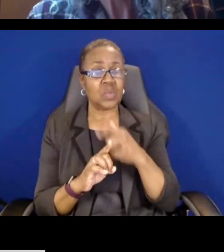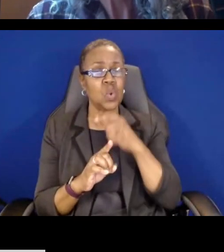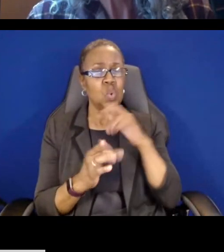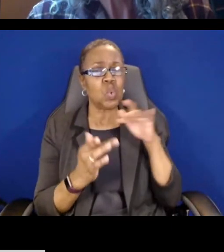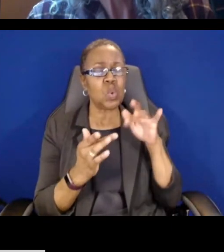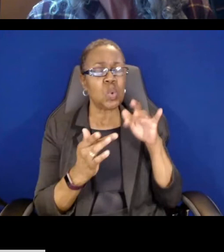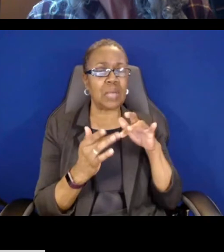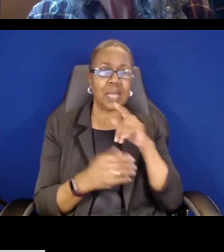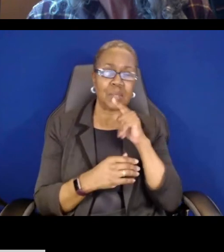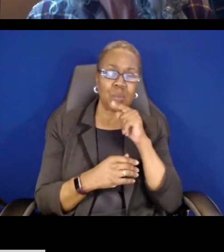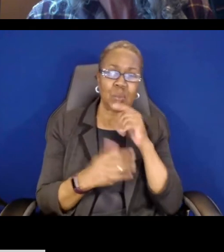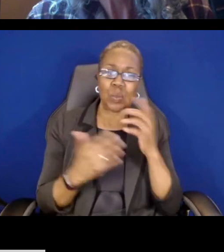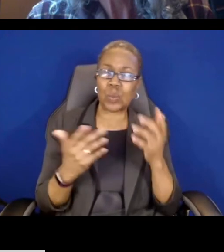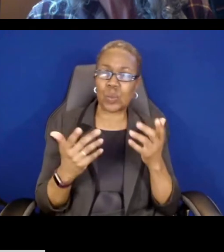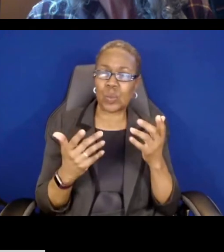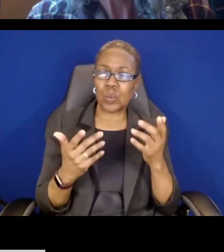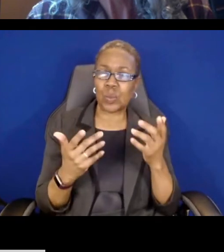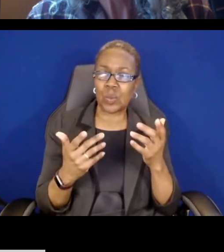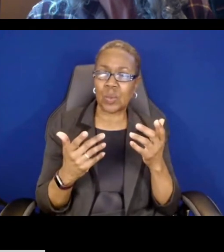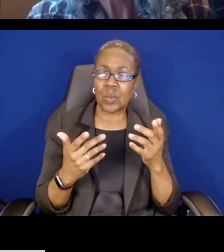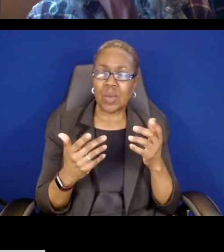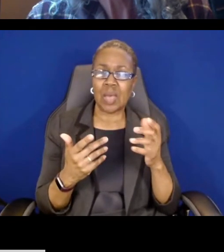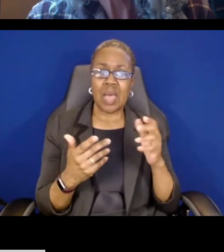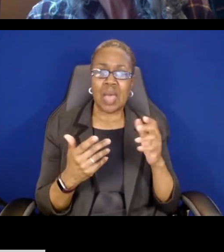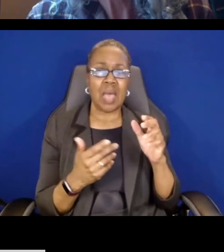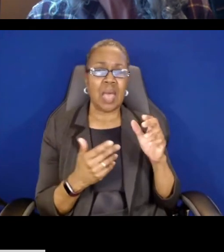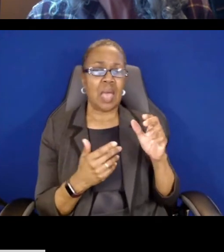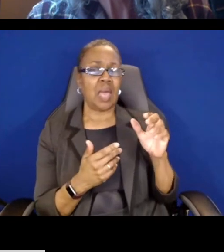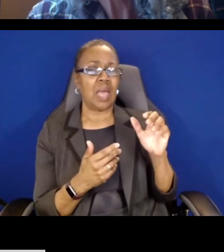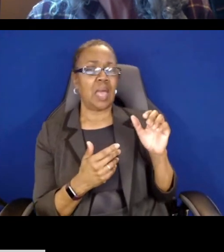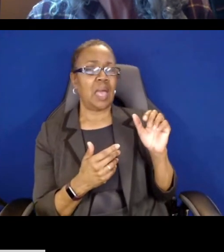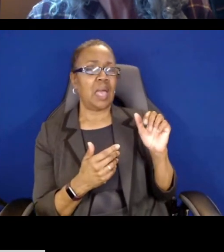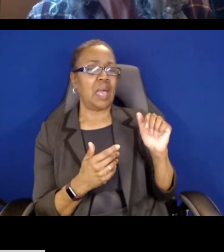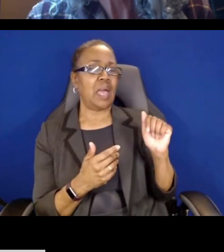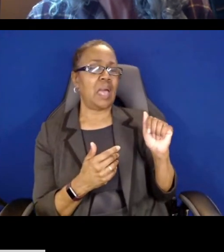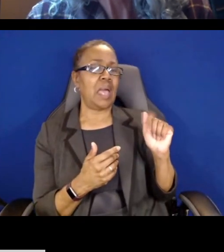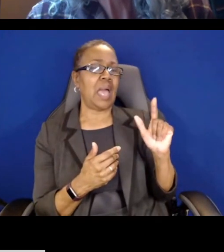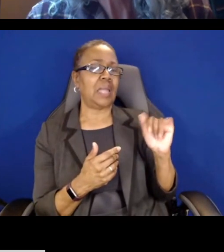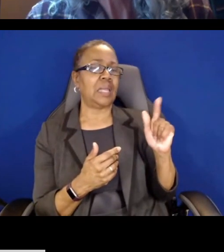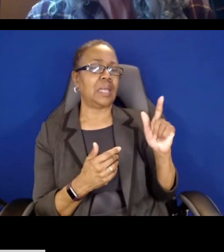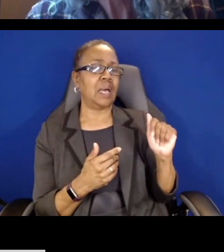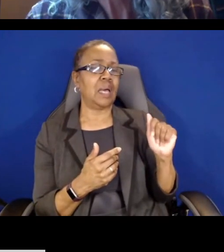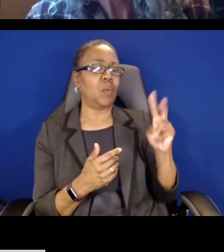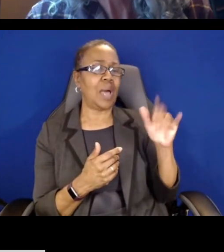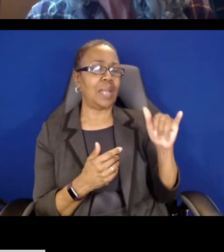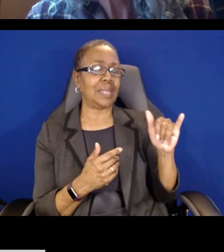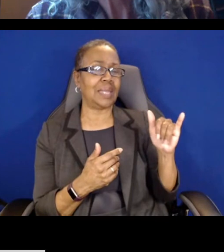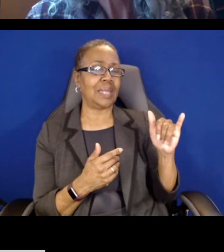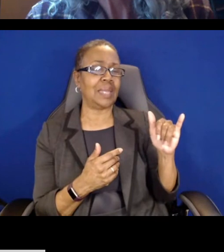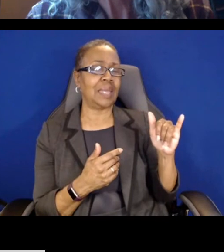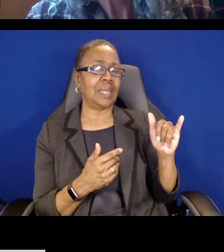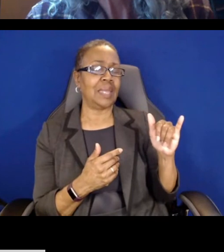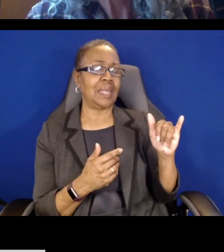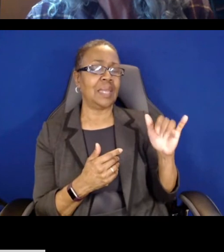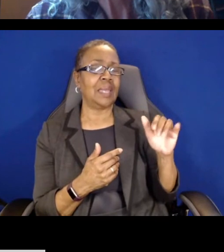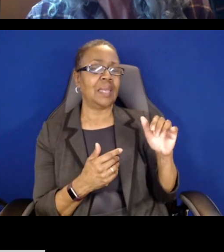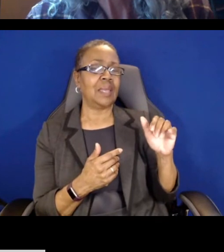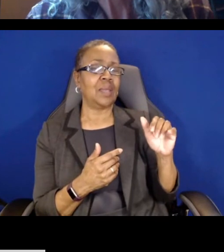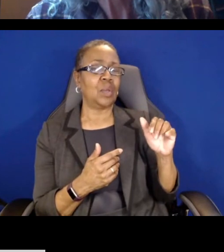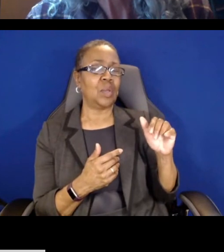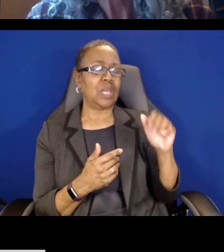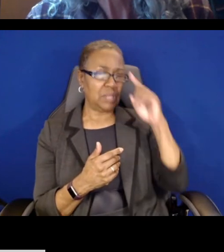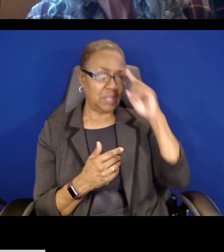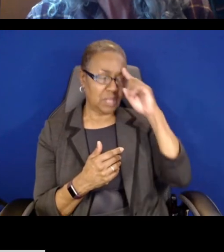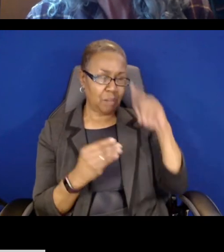who. Alaka Wali, the cultural anthropologist, has long been thinking about these more alternative